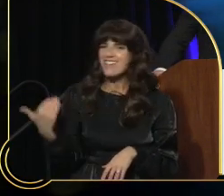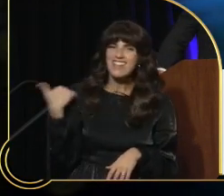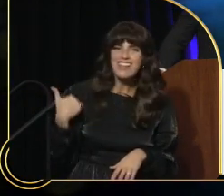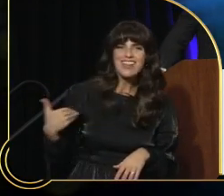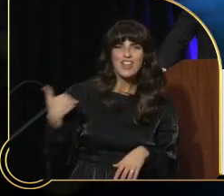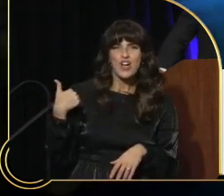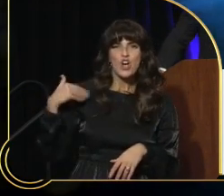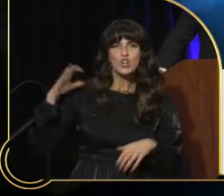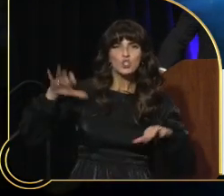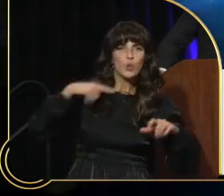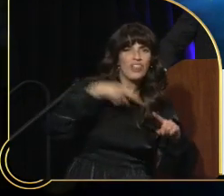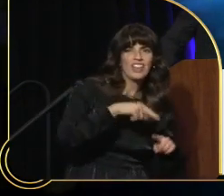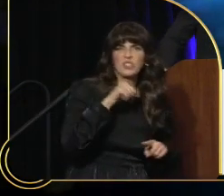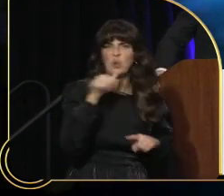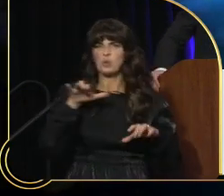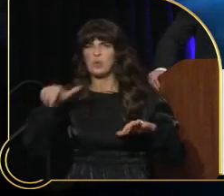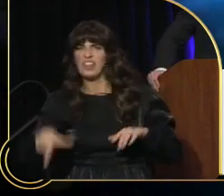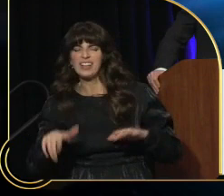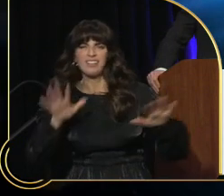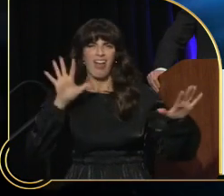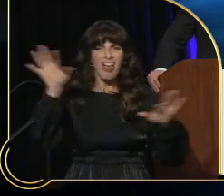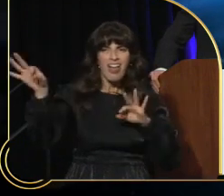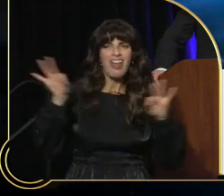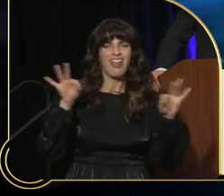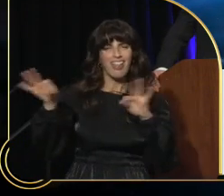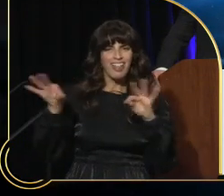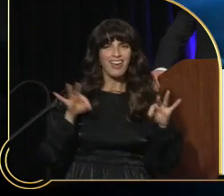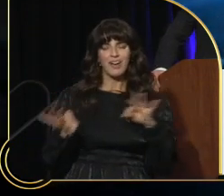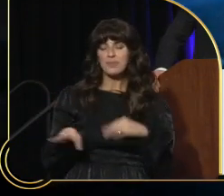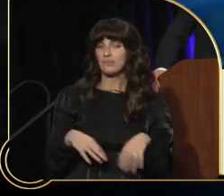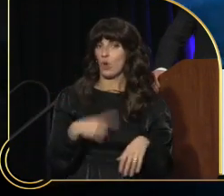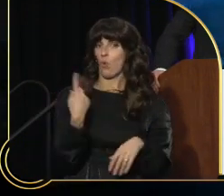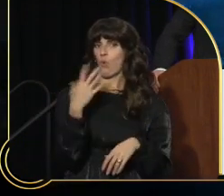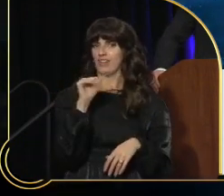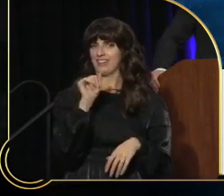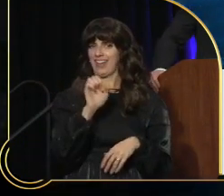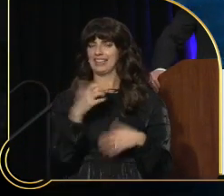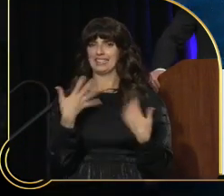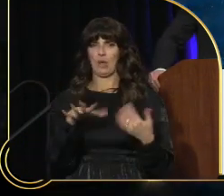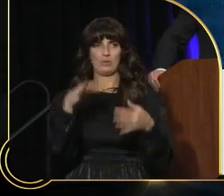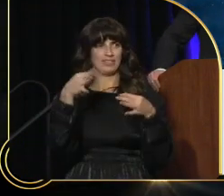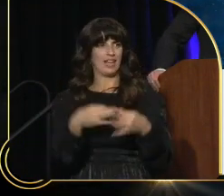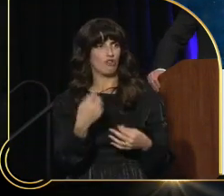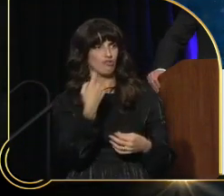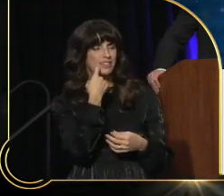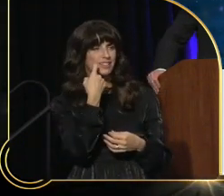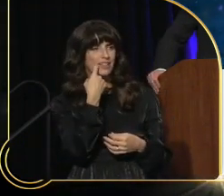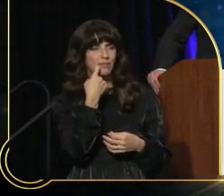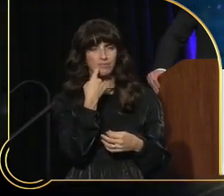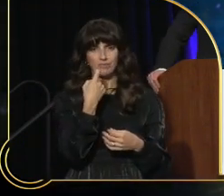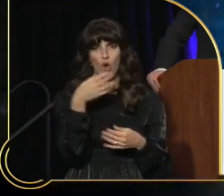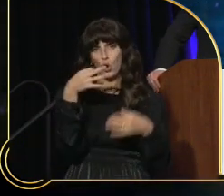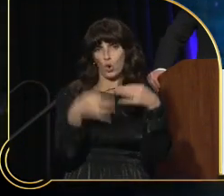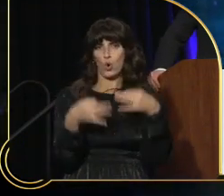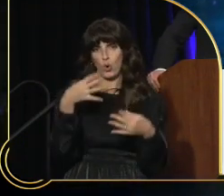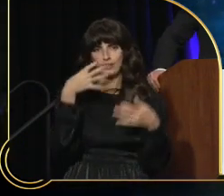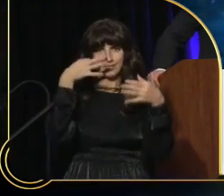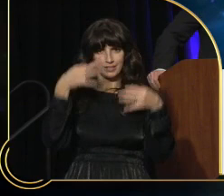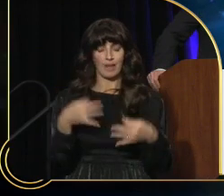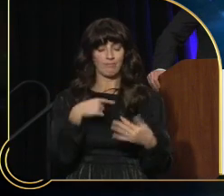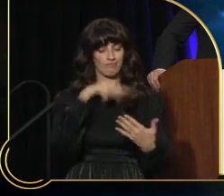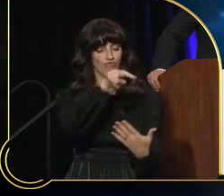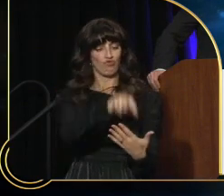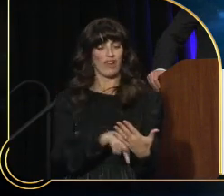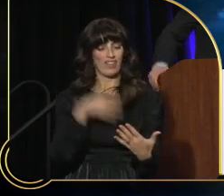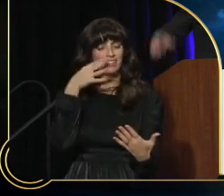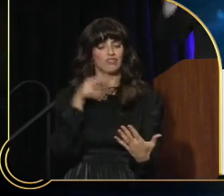do this, you shouldn't do this. I can think there was a case that was decided very recently by a court. When I read the